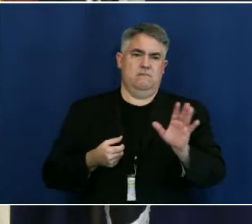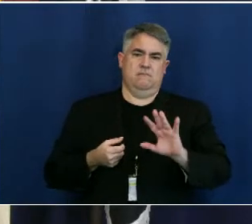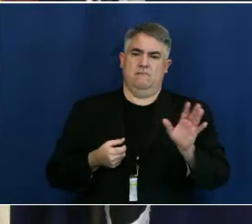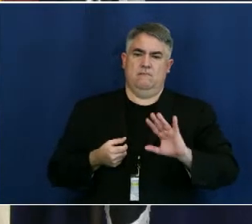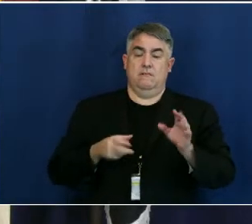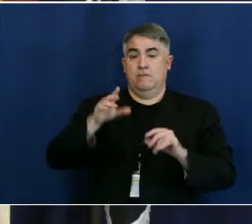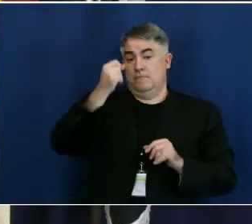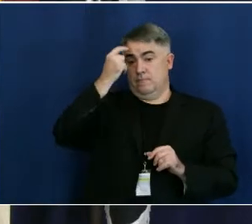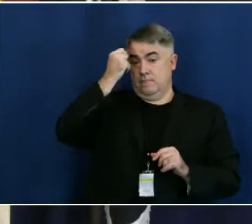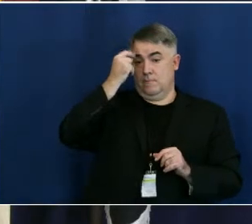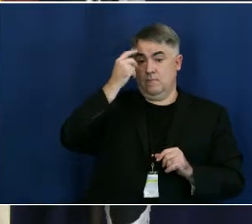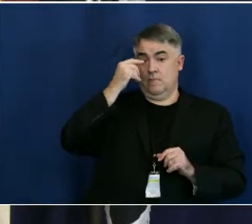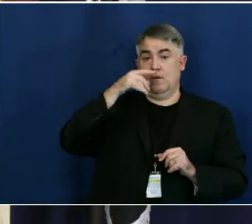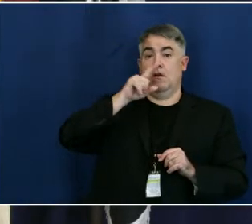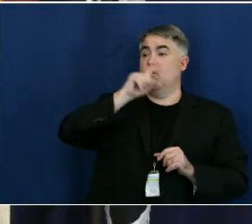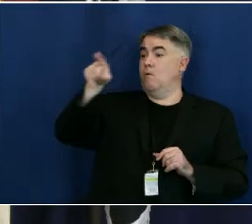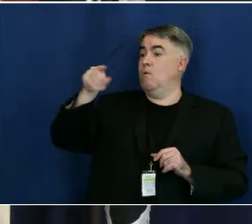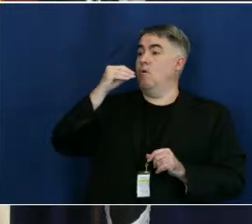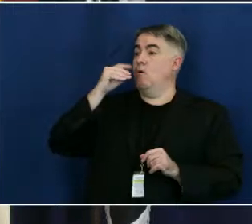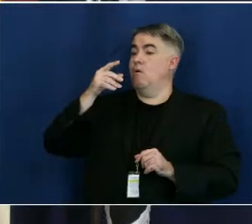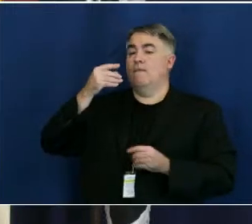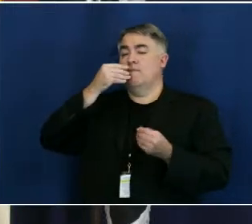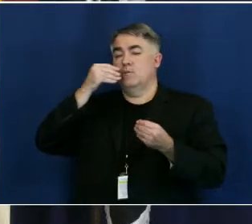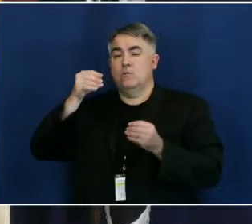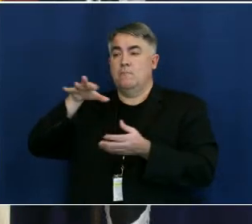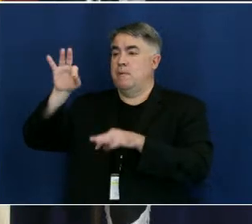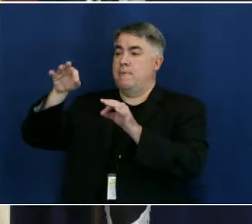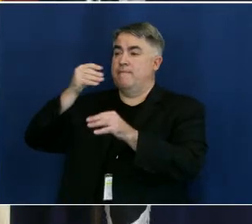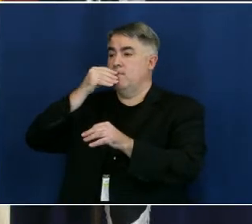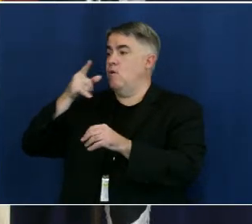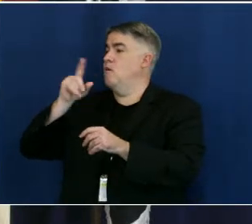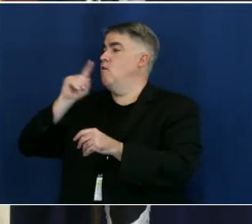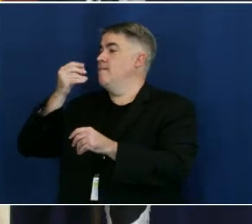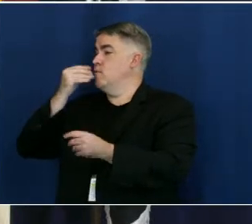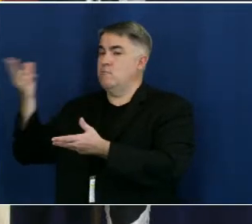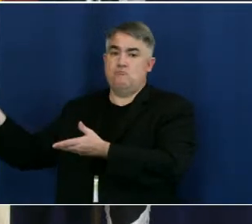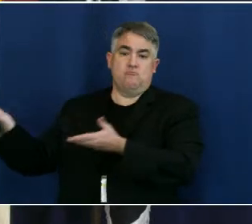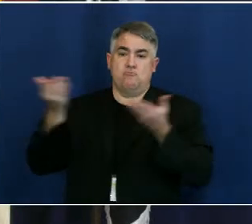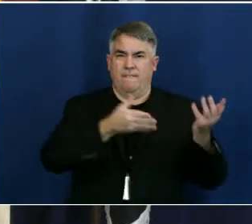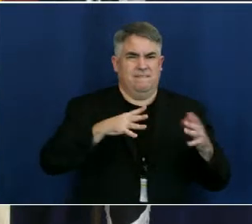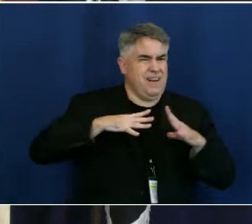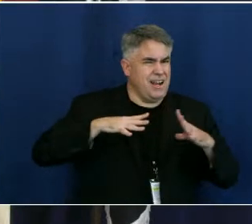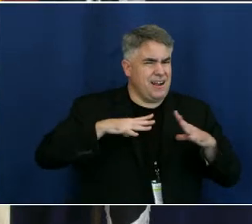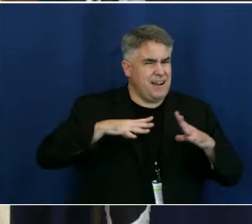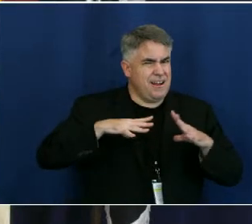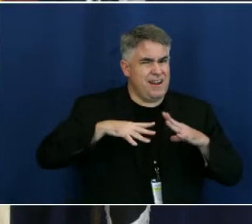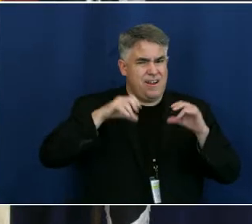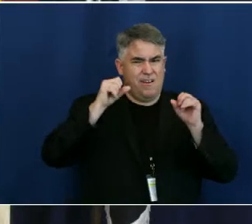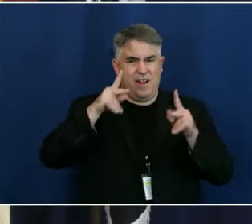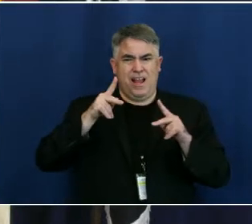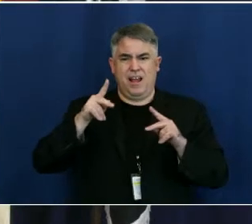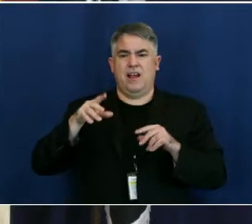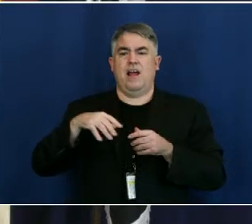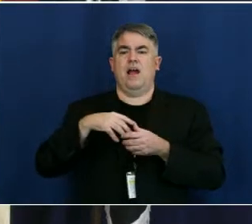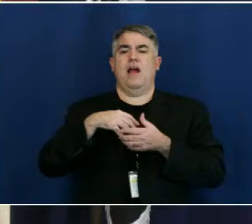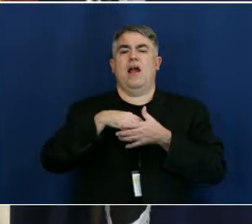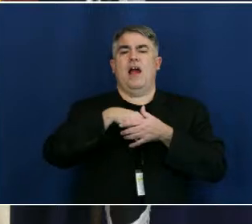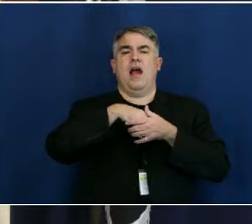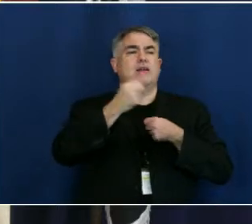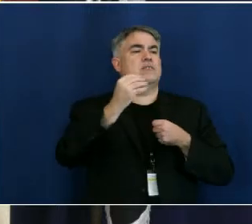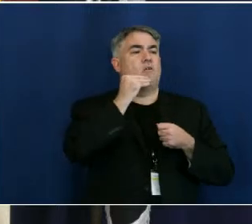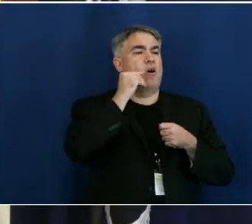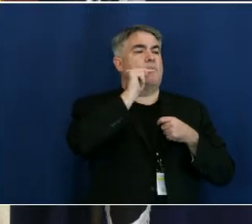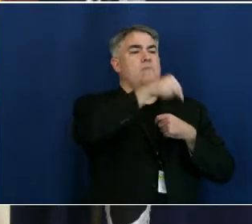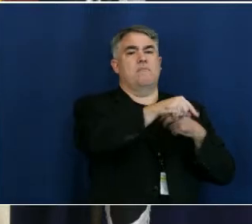food outdoors. We are encouraging all individuals, if they're going to watch the Super Bowl, do it in the safety of